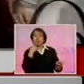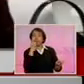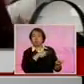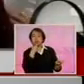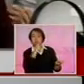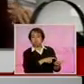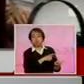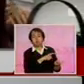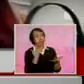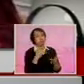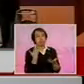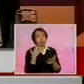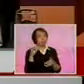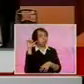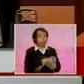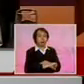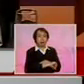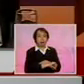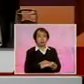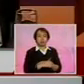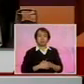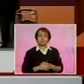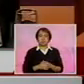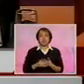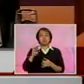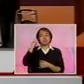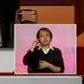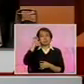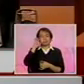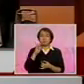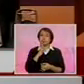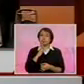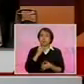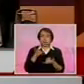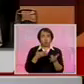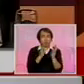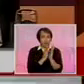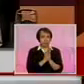I request the counsel for the respondent to please